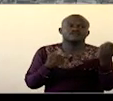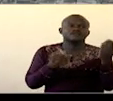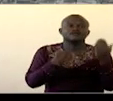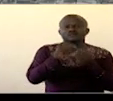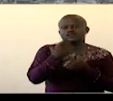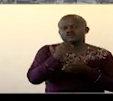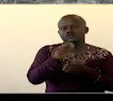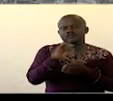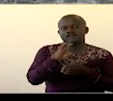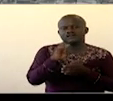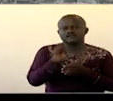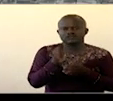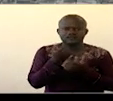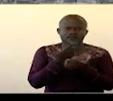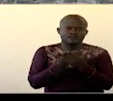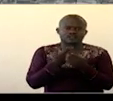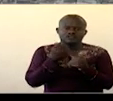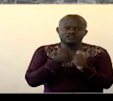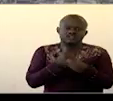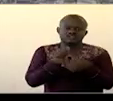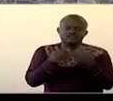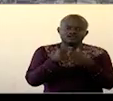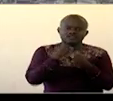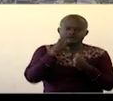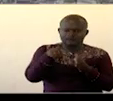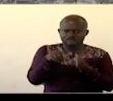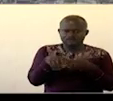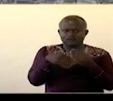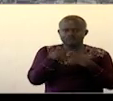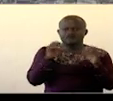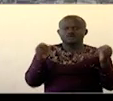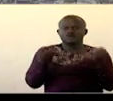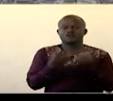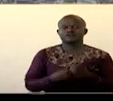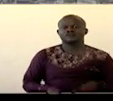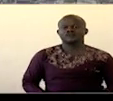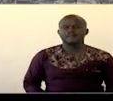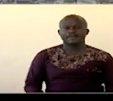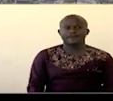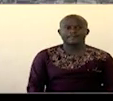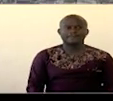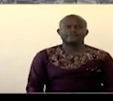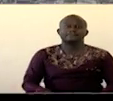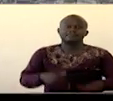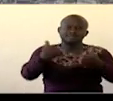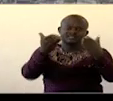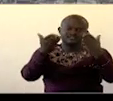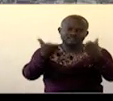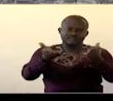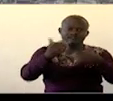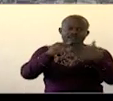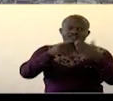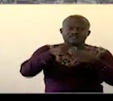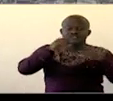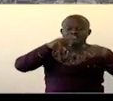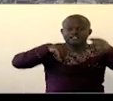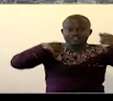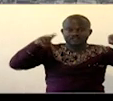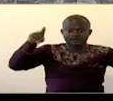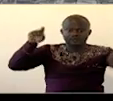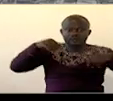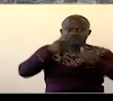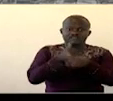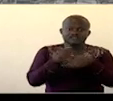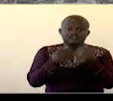nutrients or requirements which are needed by organisms. Here is a diagram which is